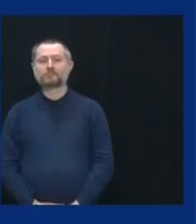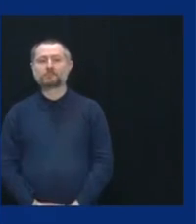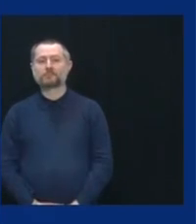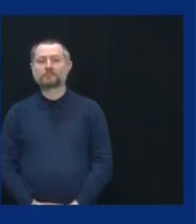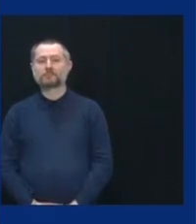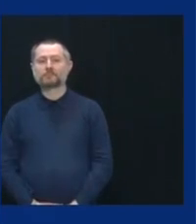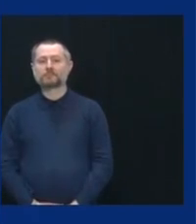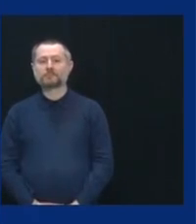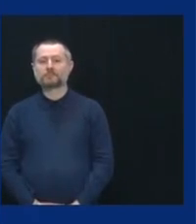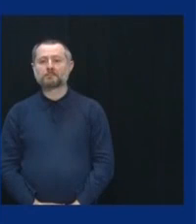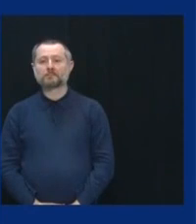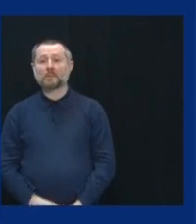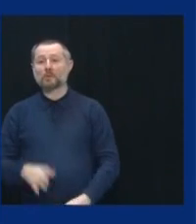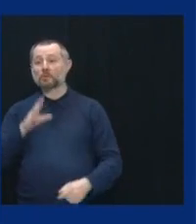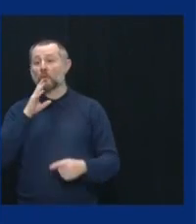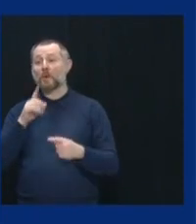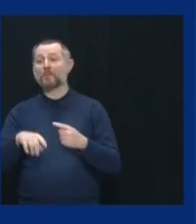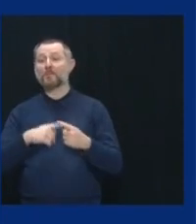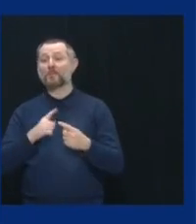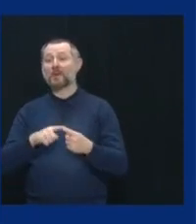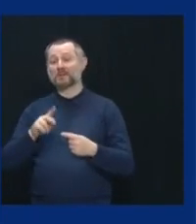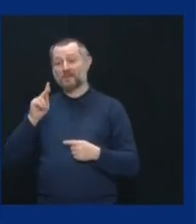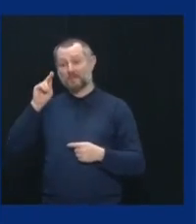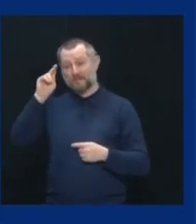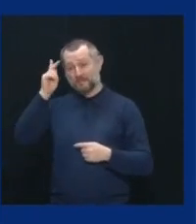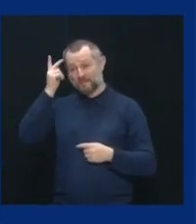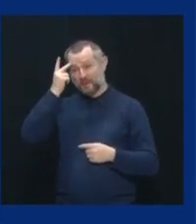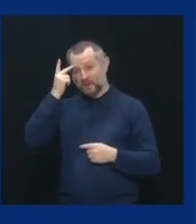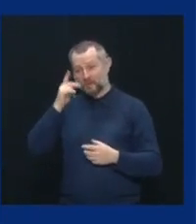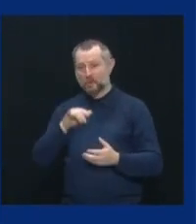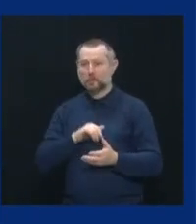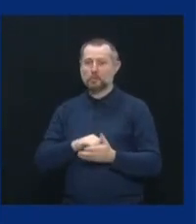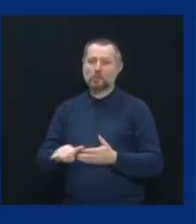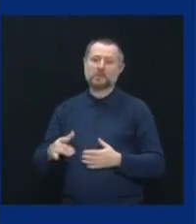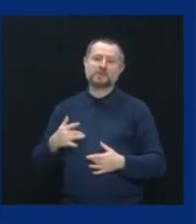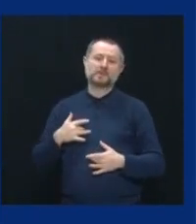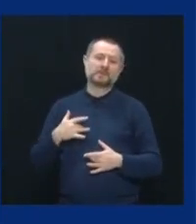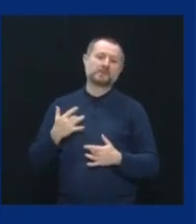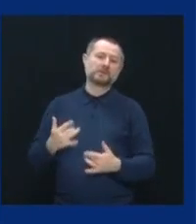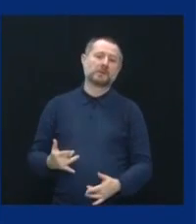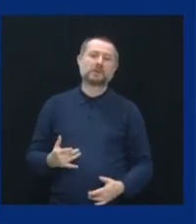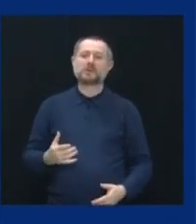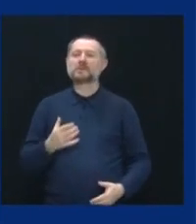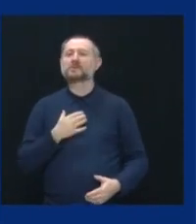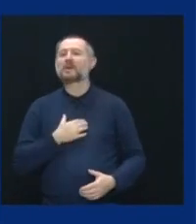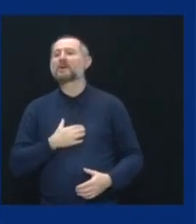raw politics is one thing. This is New York. We thrive on raw politics, right?